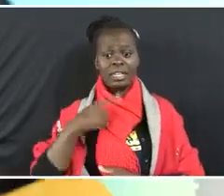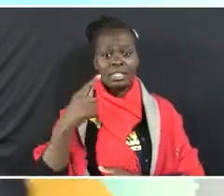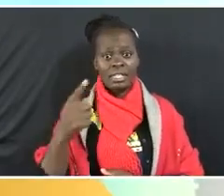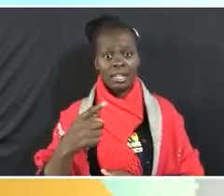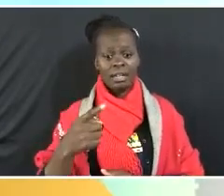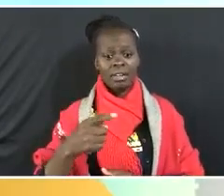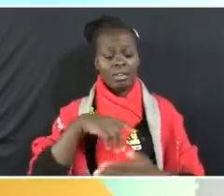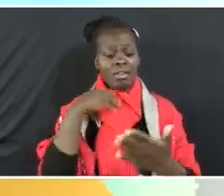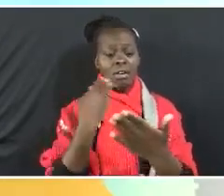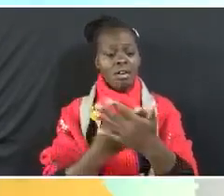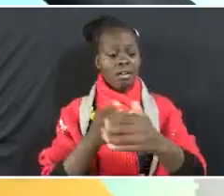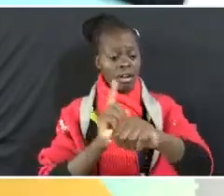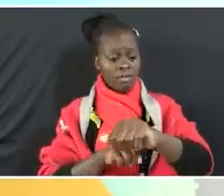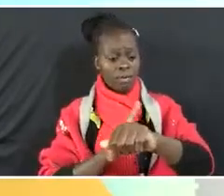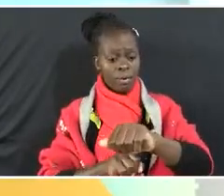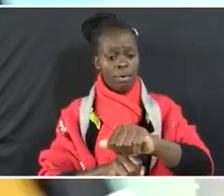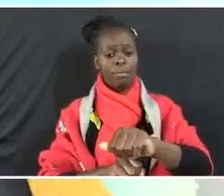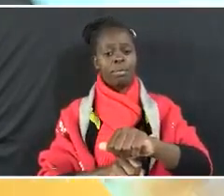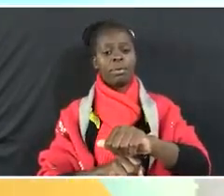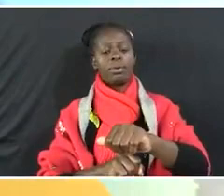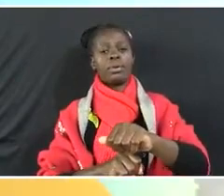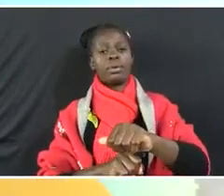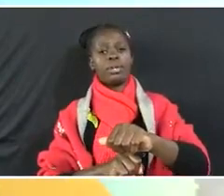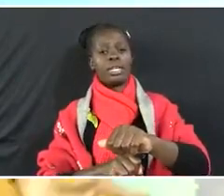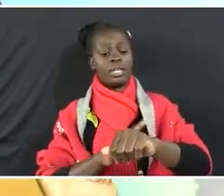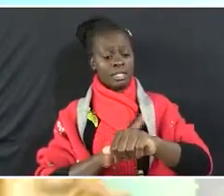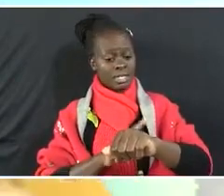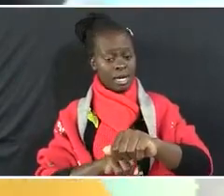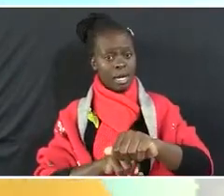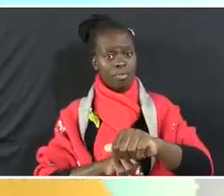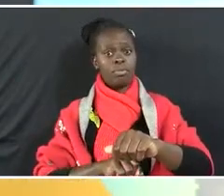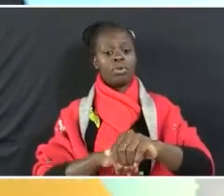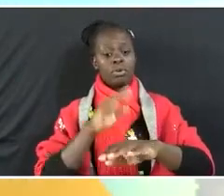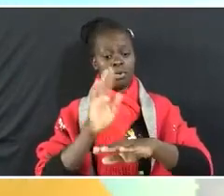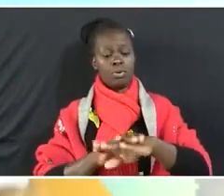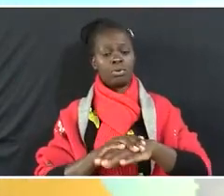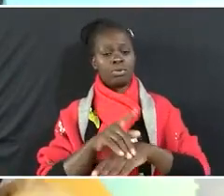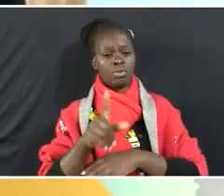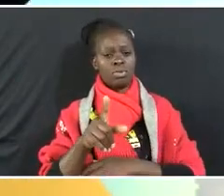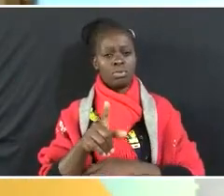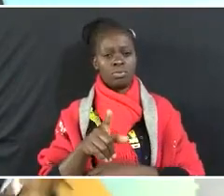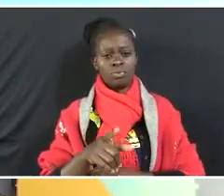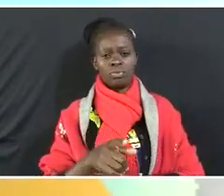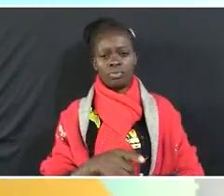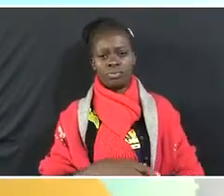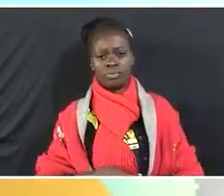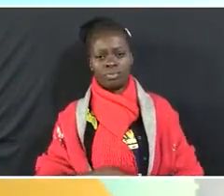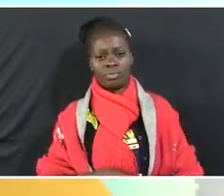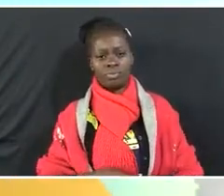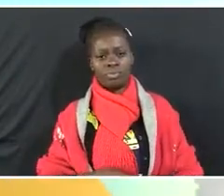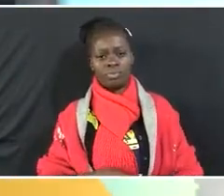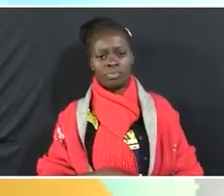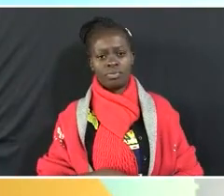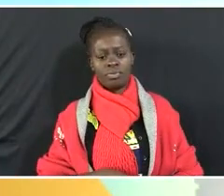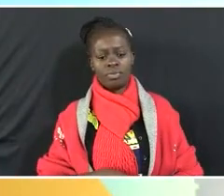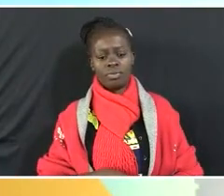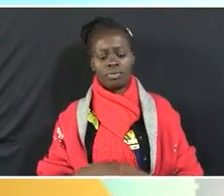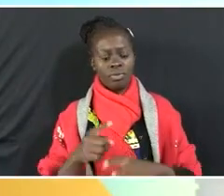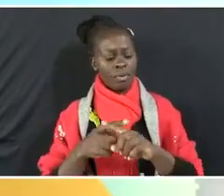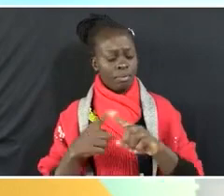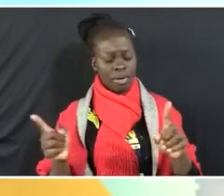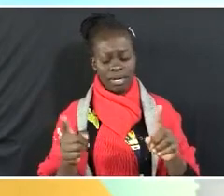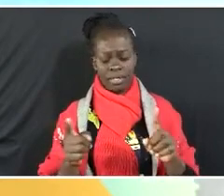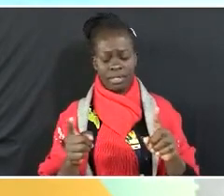this because your parents are my friends. We talk. And they just long to see you. But look at the